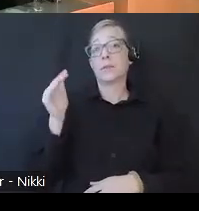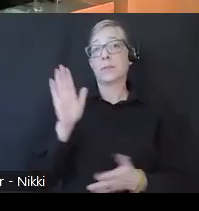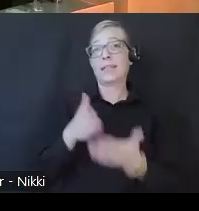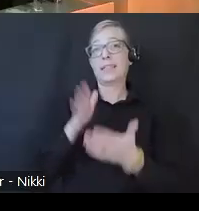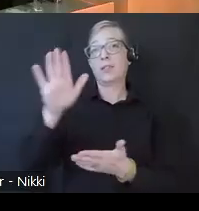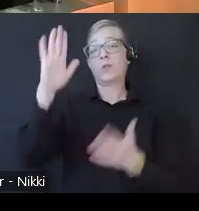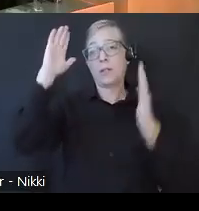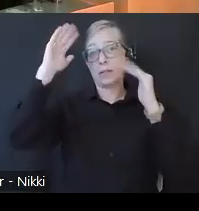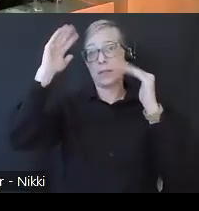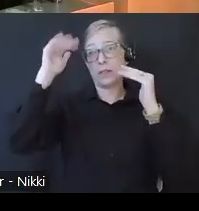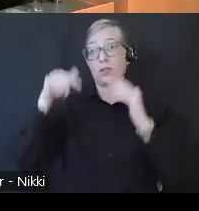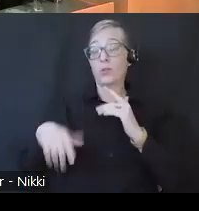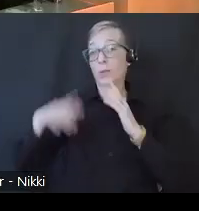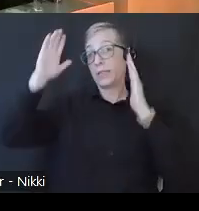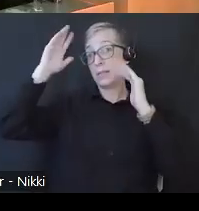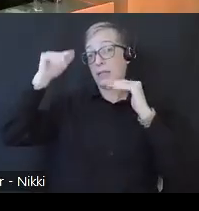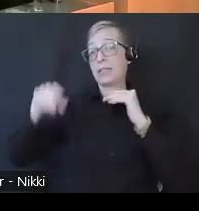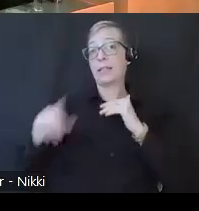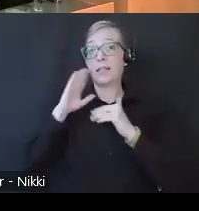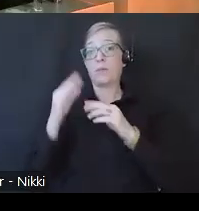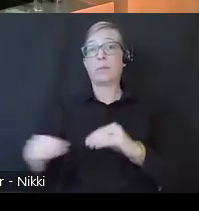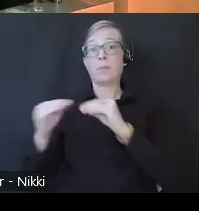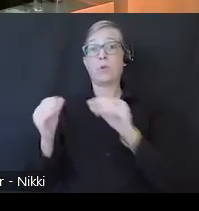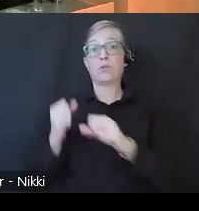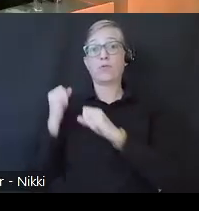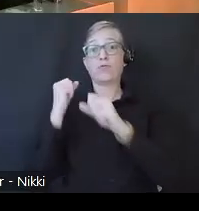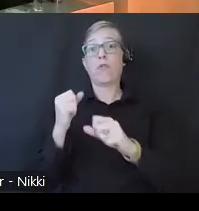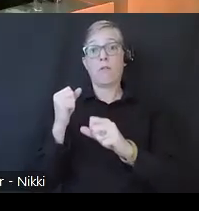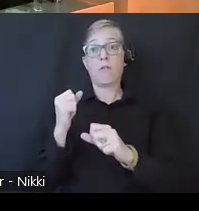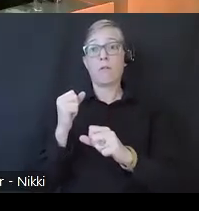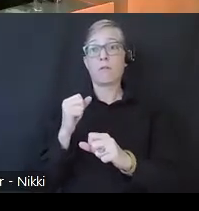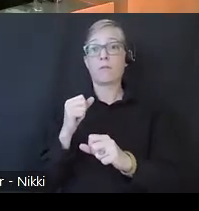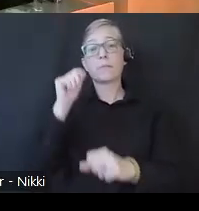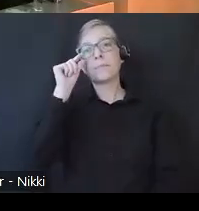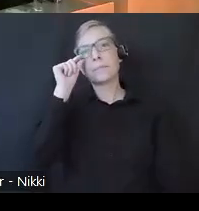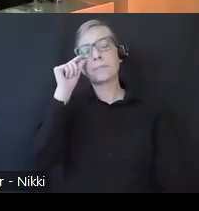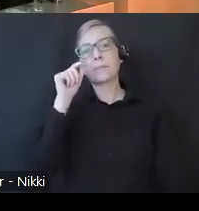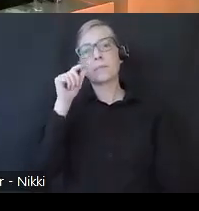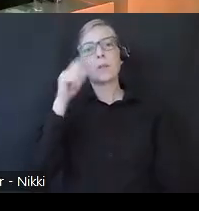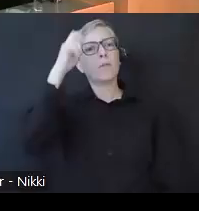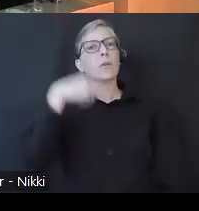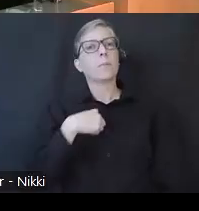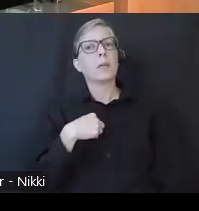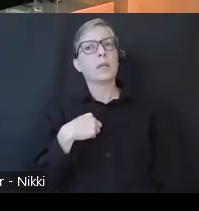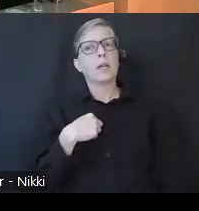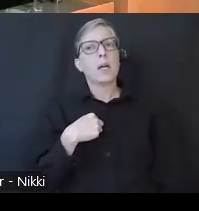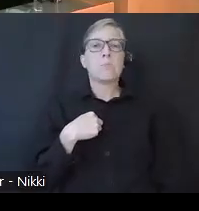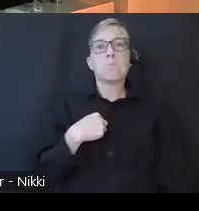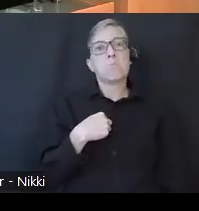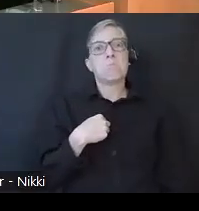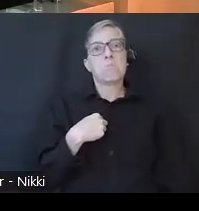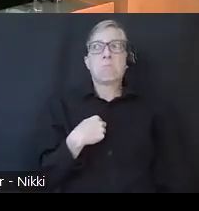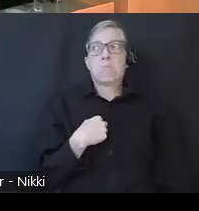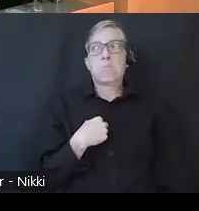expected the hallucinating group to kind of have stronger priors, that hallucination. But to me, it kind of fits the hypothesis